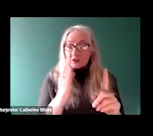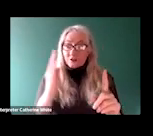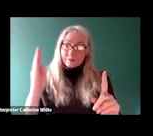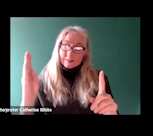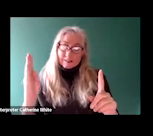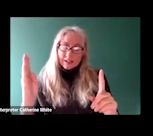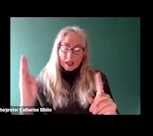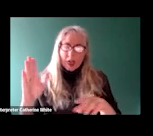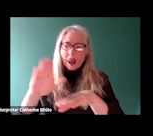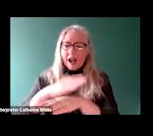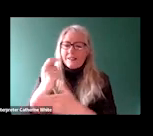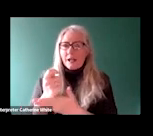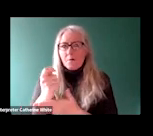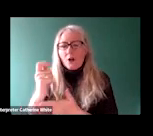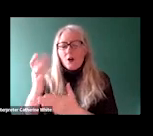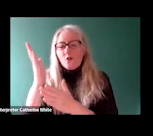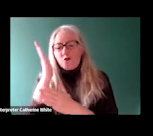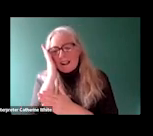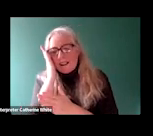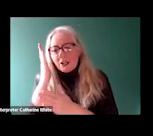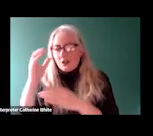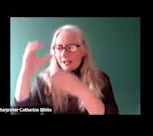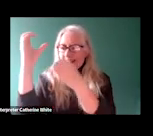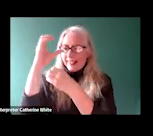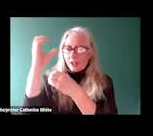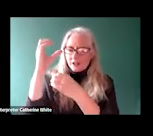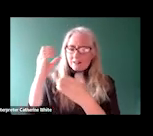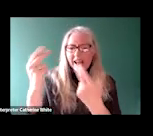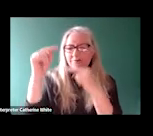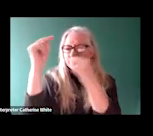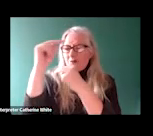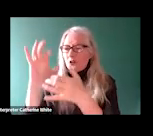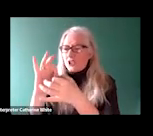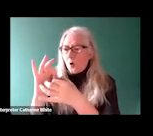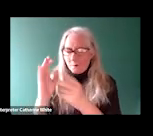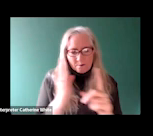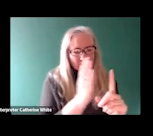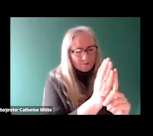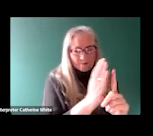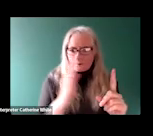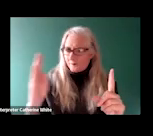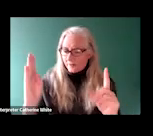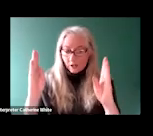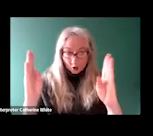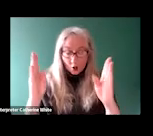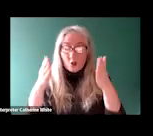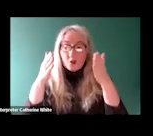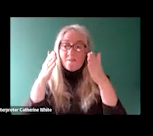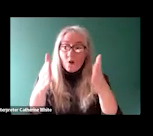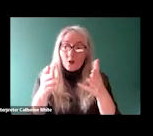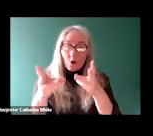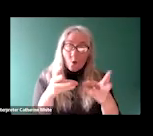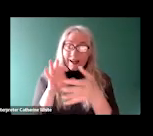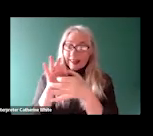at long-term residential care like nursing homes. So the focus of this work on the standard